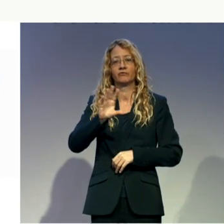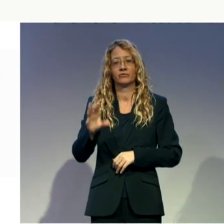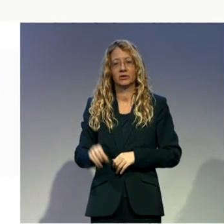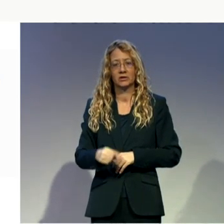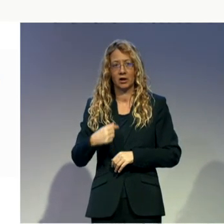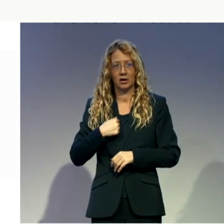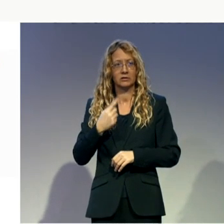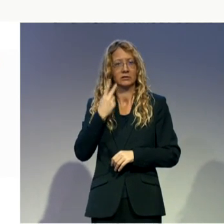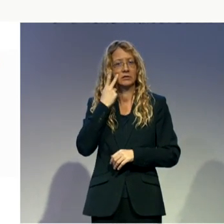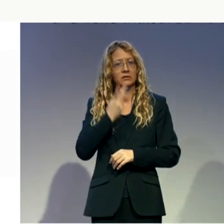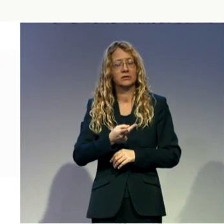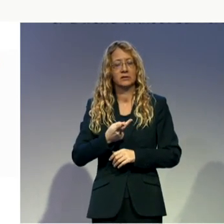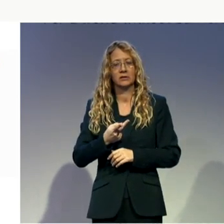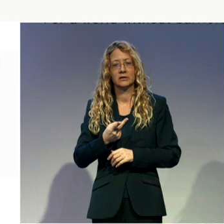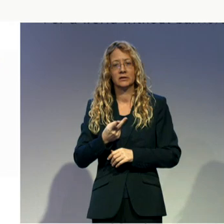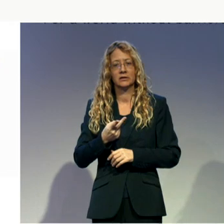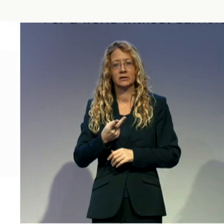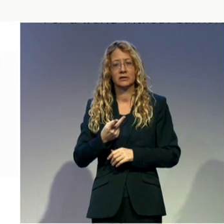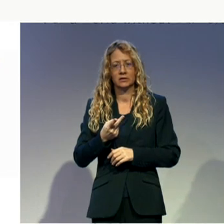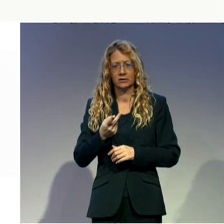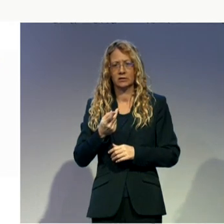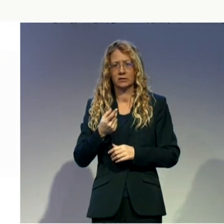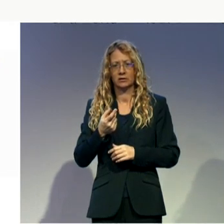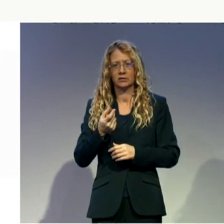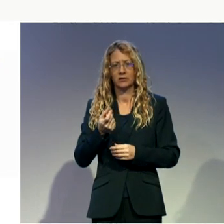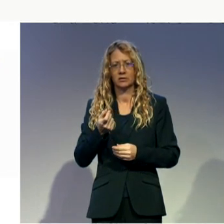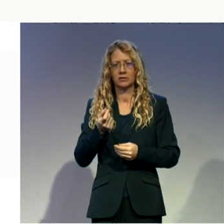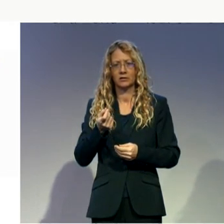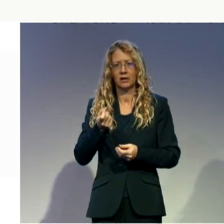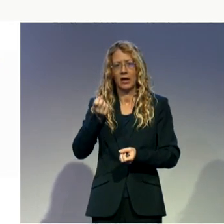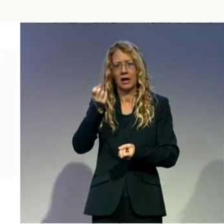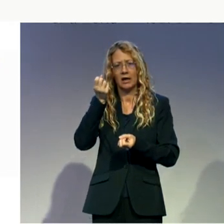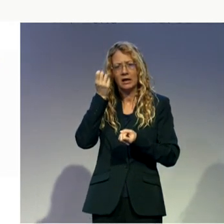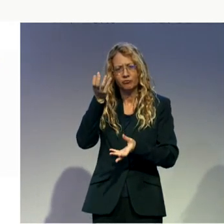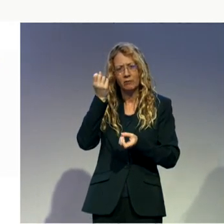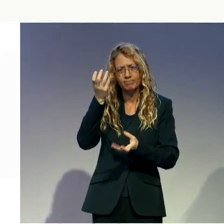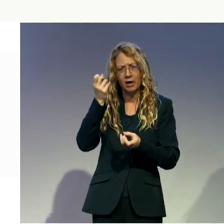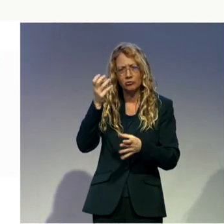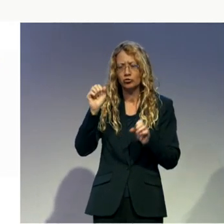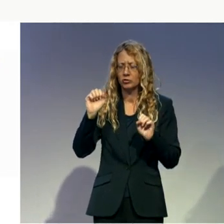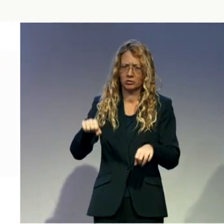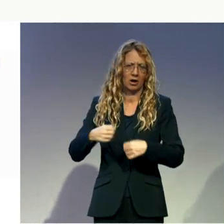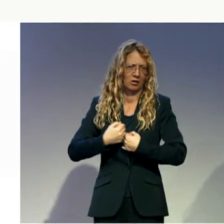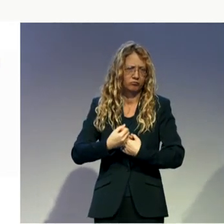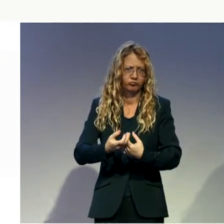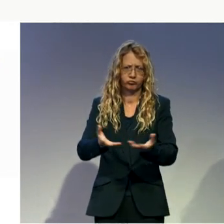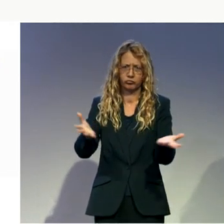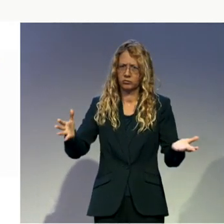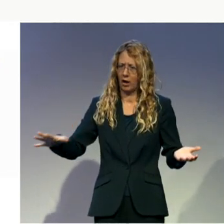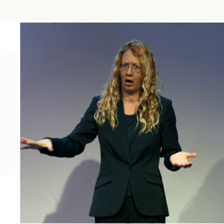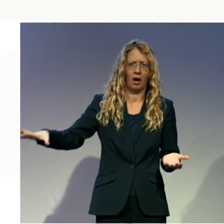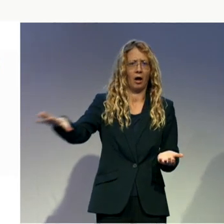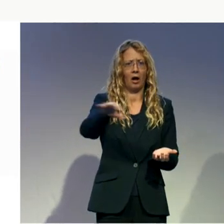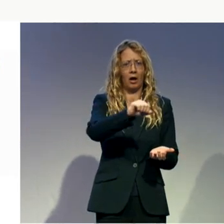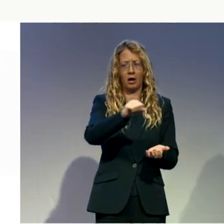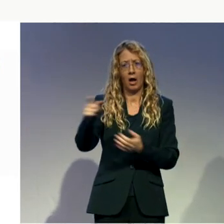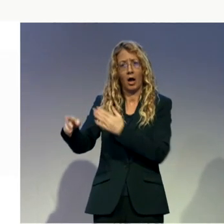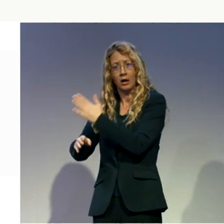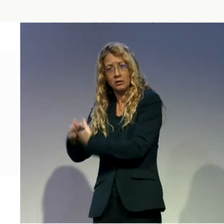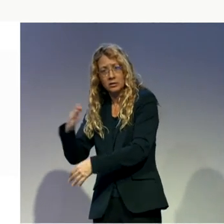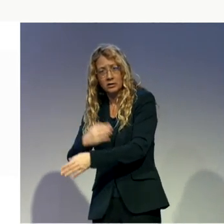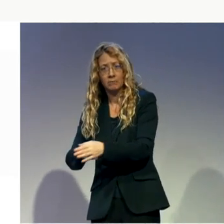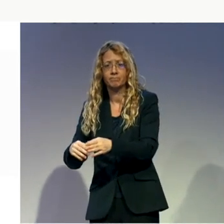share information with persons with disability. However, what I did not understand in your presentation is the extent